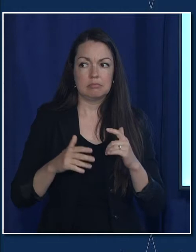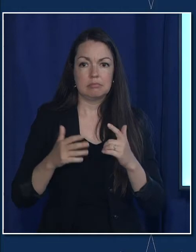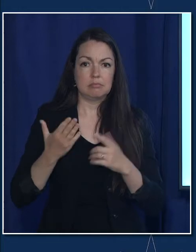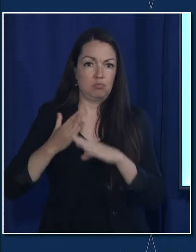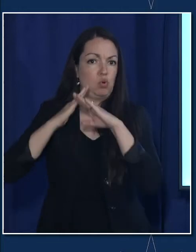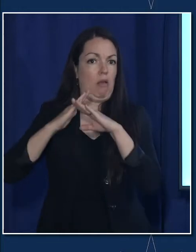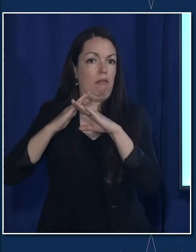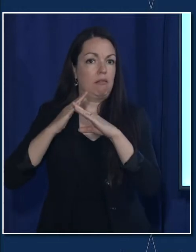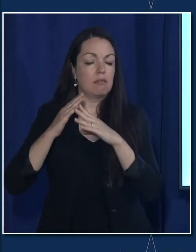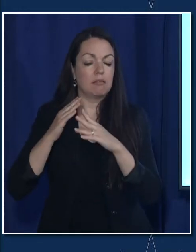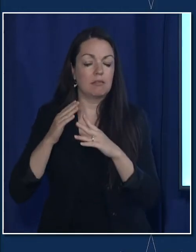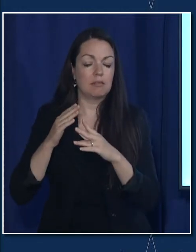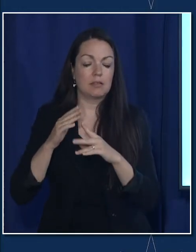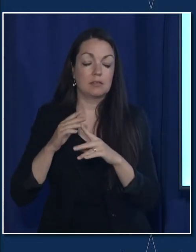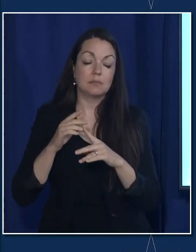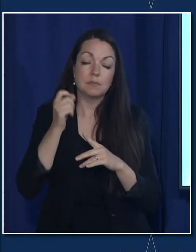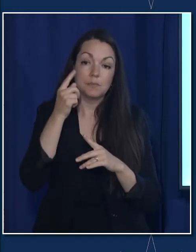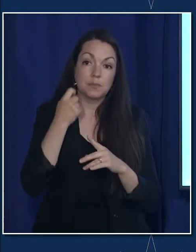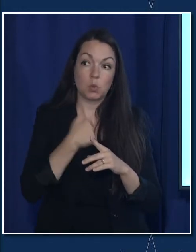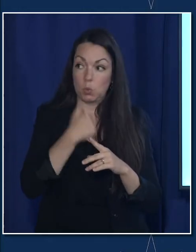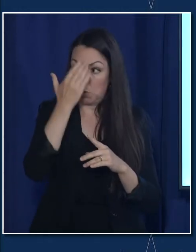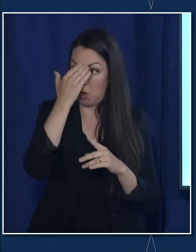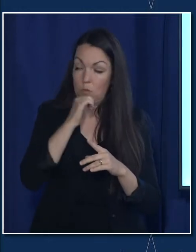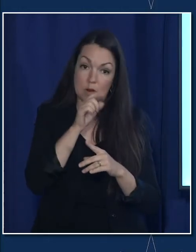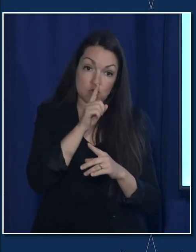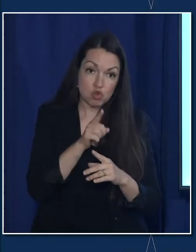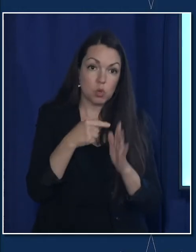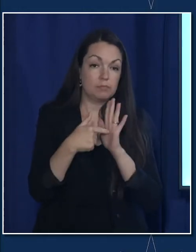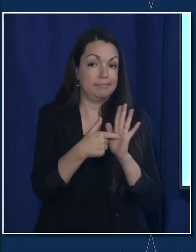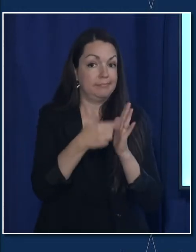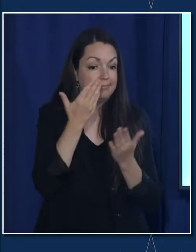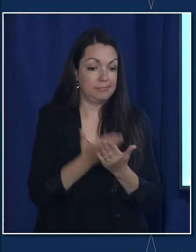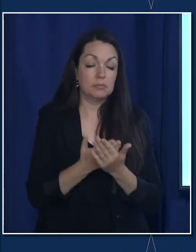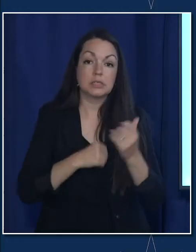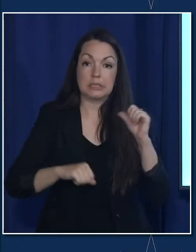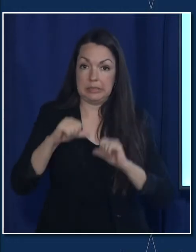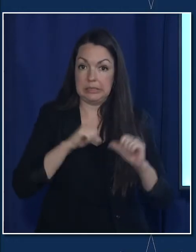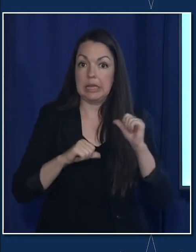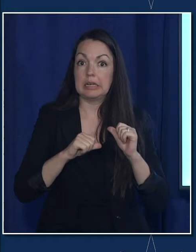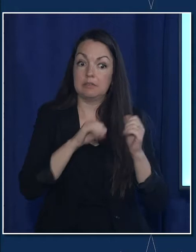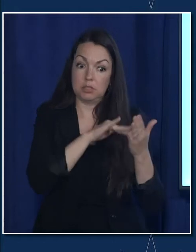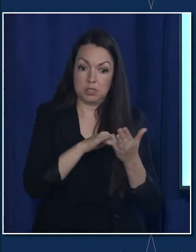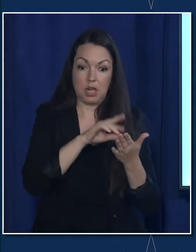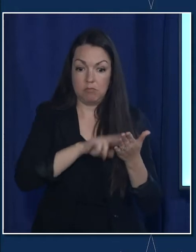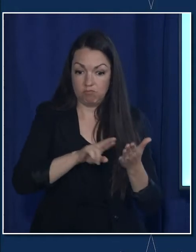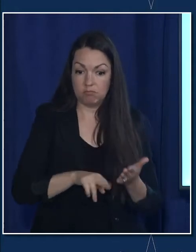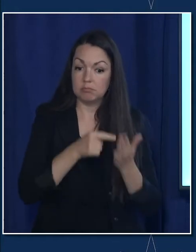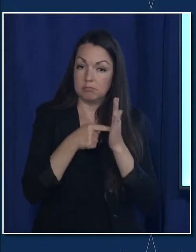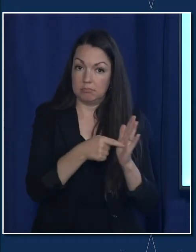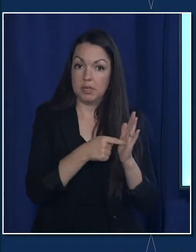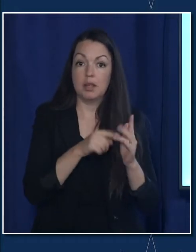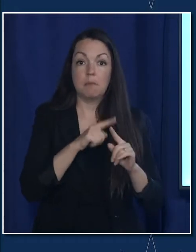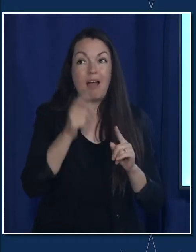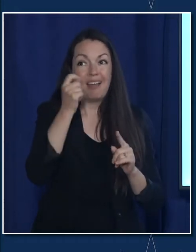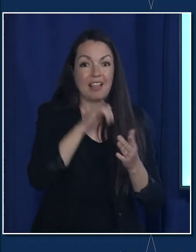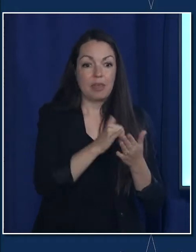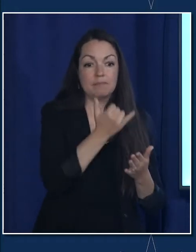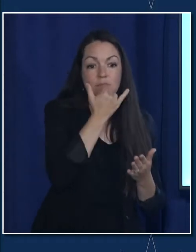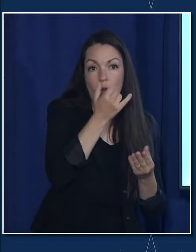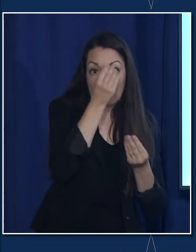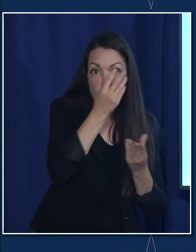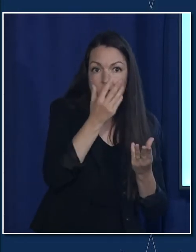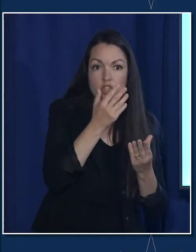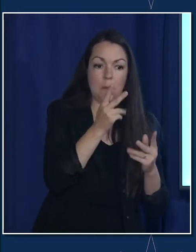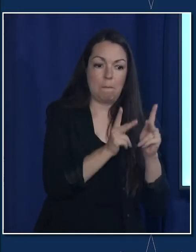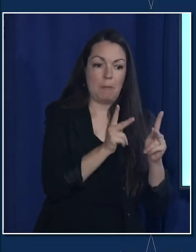from it. And that's not true, what we see in scientific studies, but we know that where that kind of information gets spread, people will sometimes make that